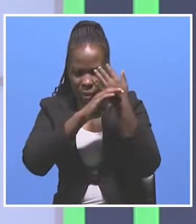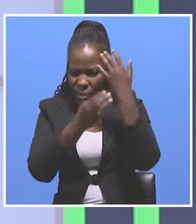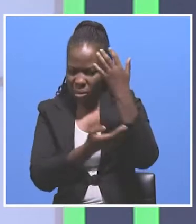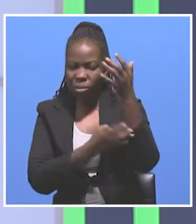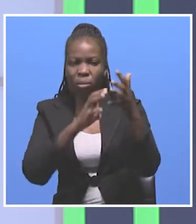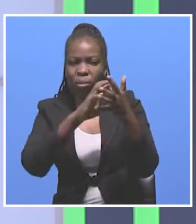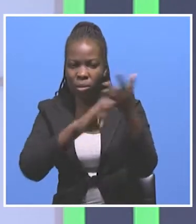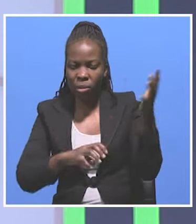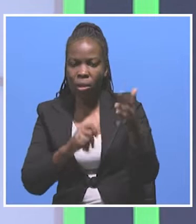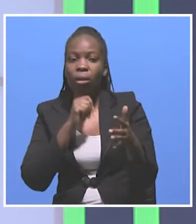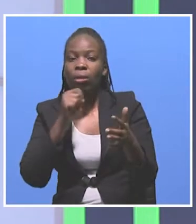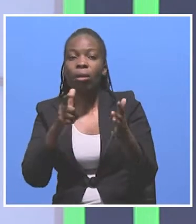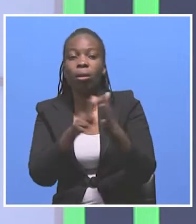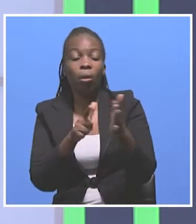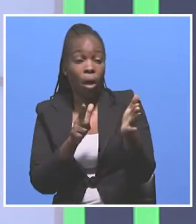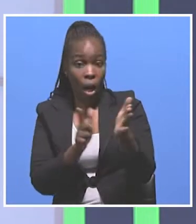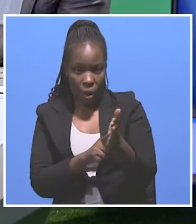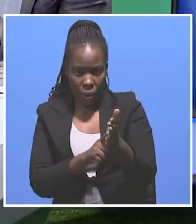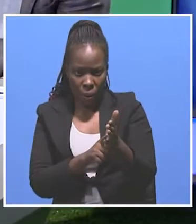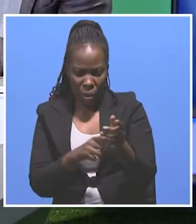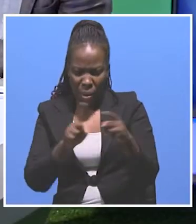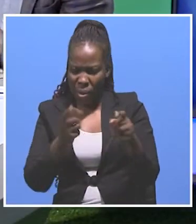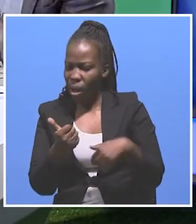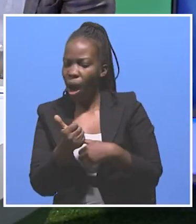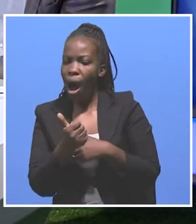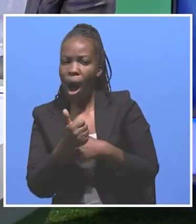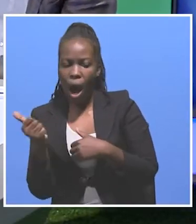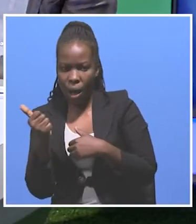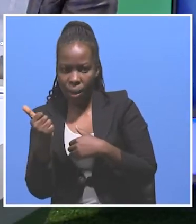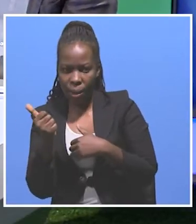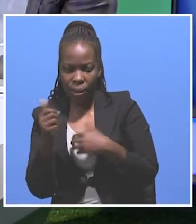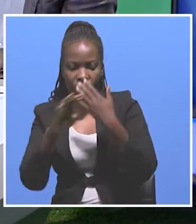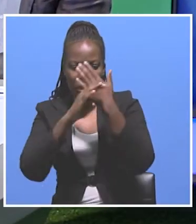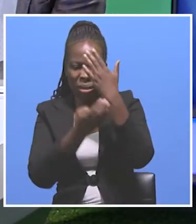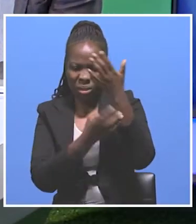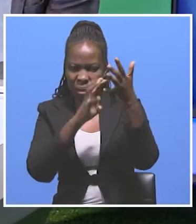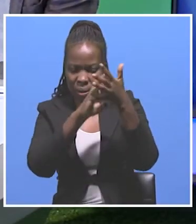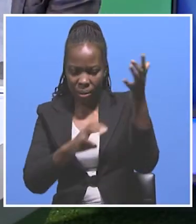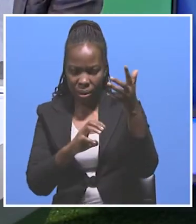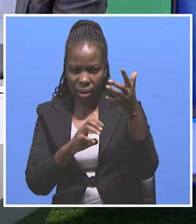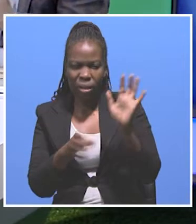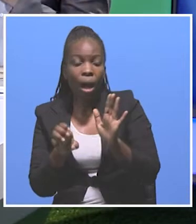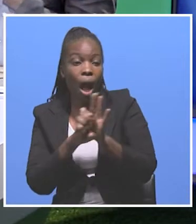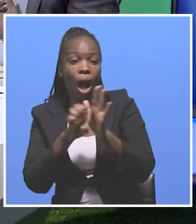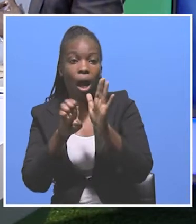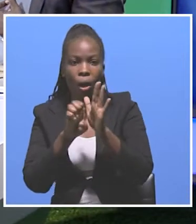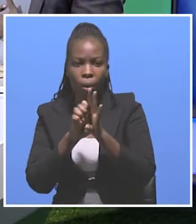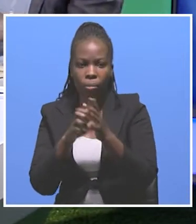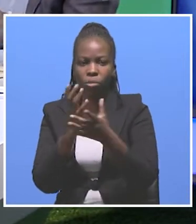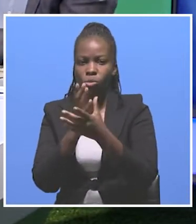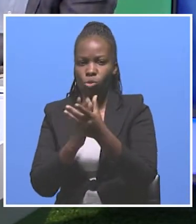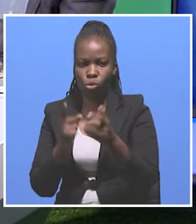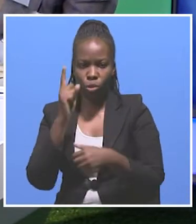understand? Yet there are other miscarriages or abortions again, mm-hmm. whereby